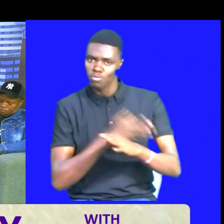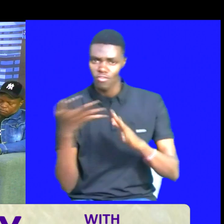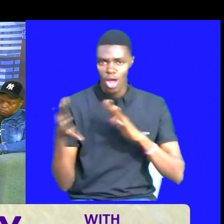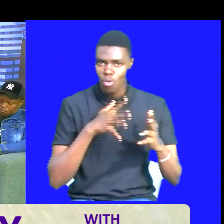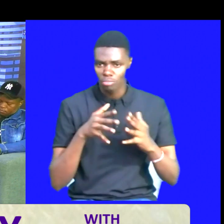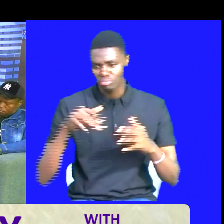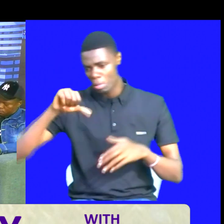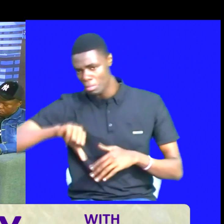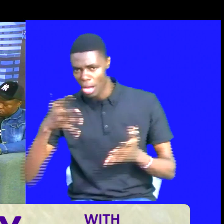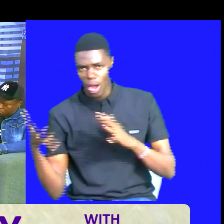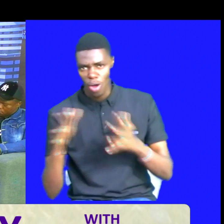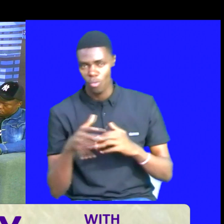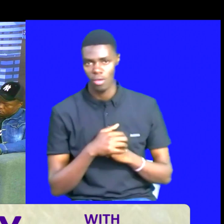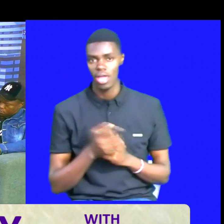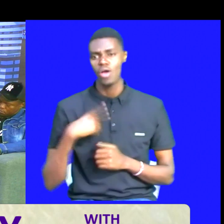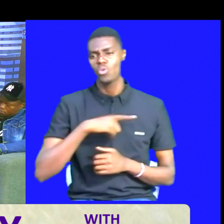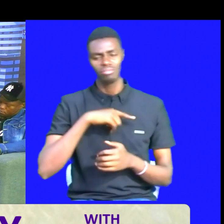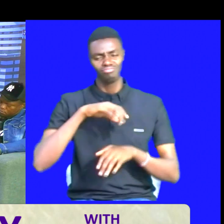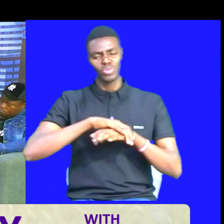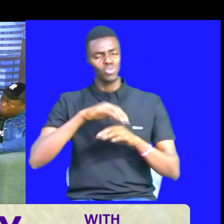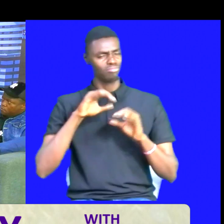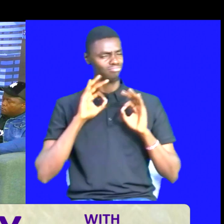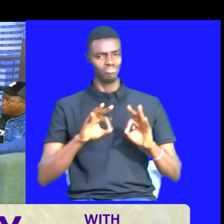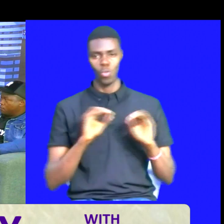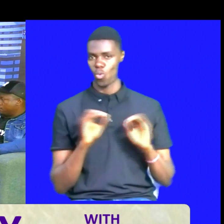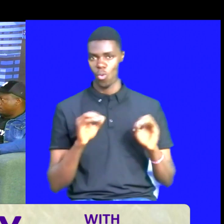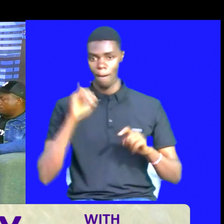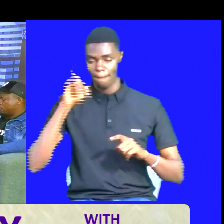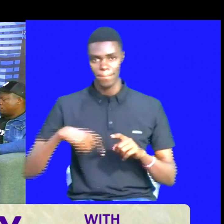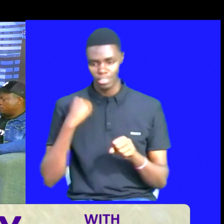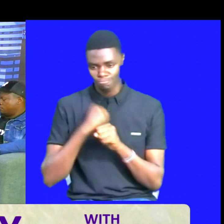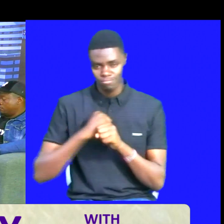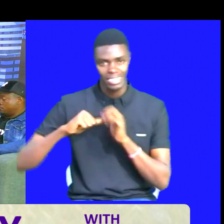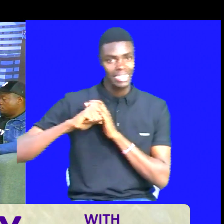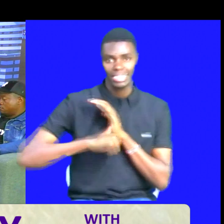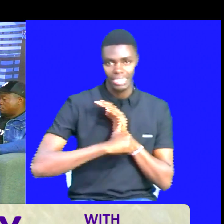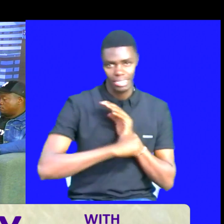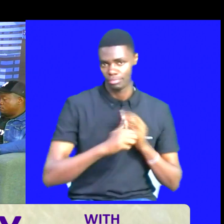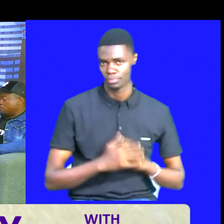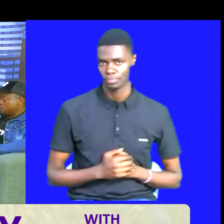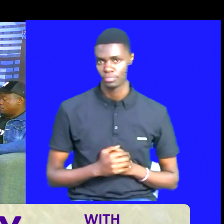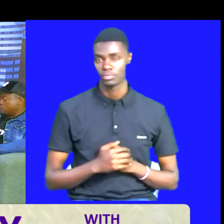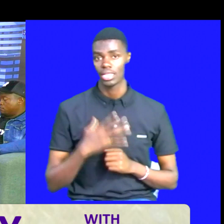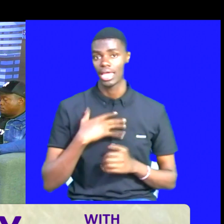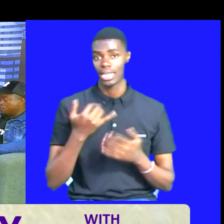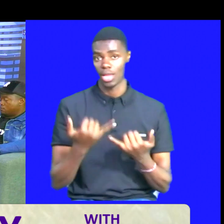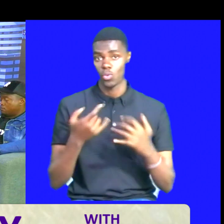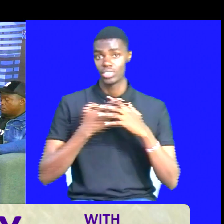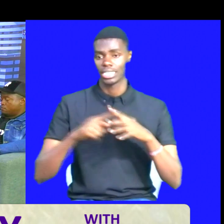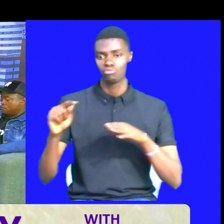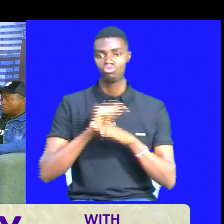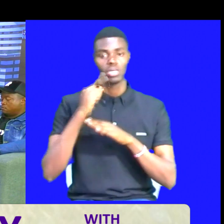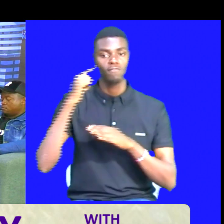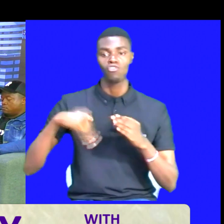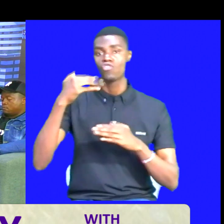And we found that we're not very good at the moment. So Okay. we need to pull up our socks and work very hard, and now start training for the